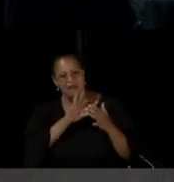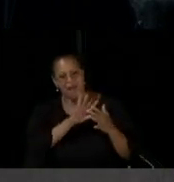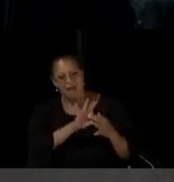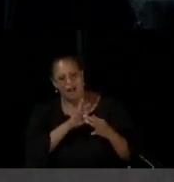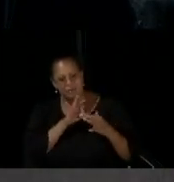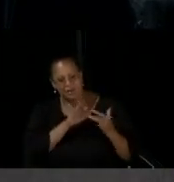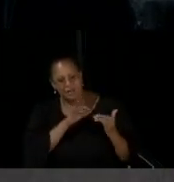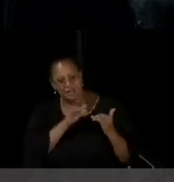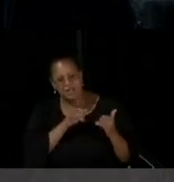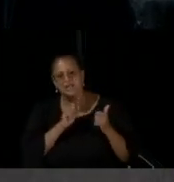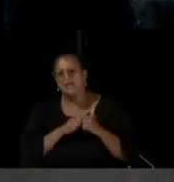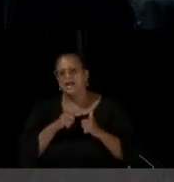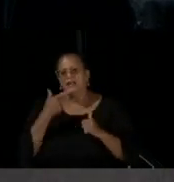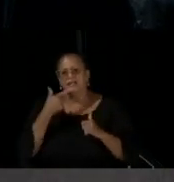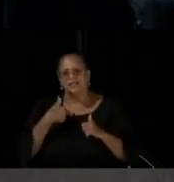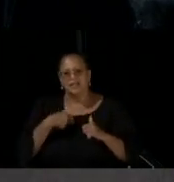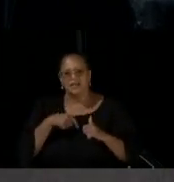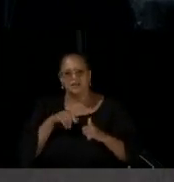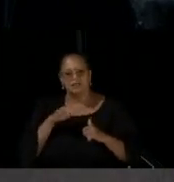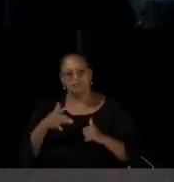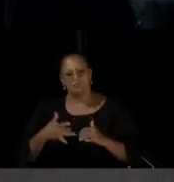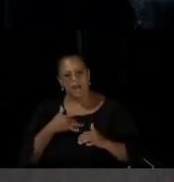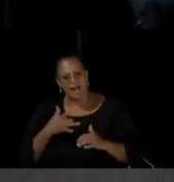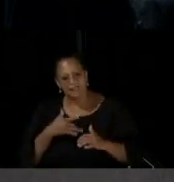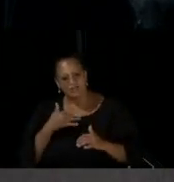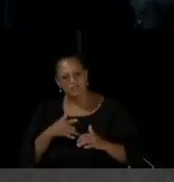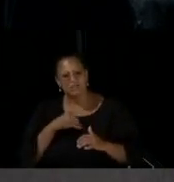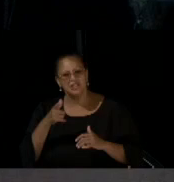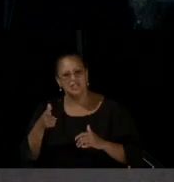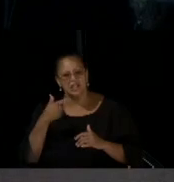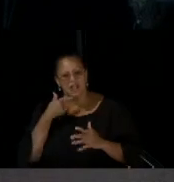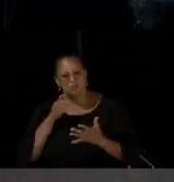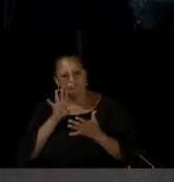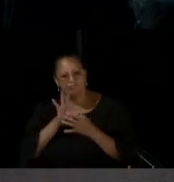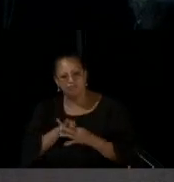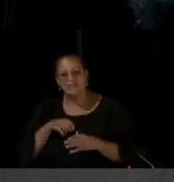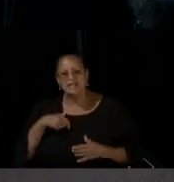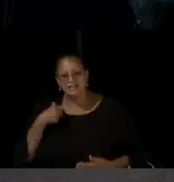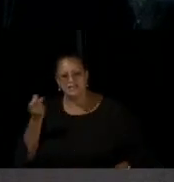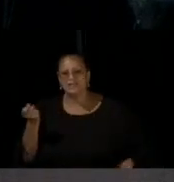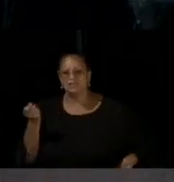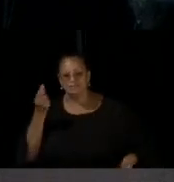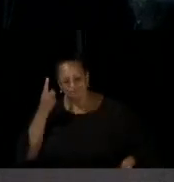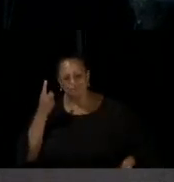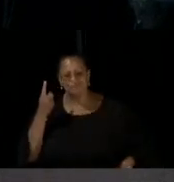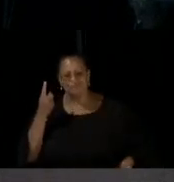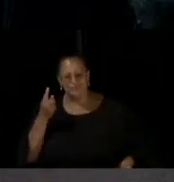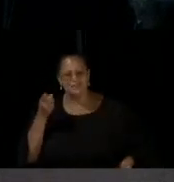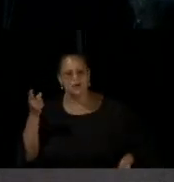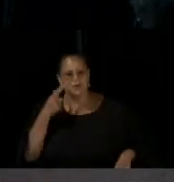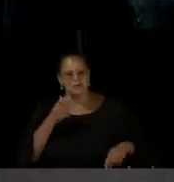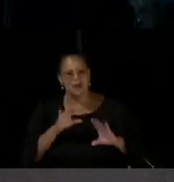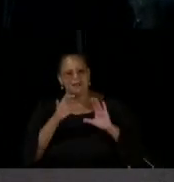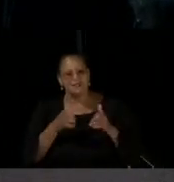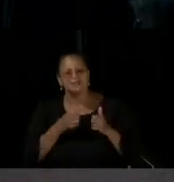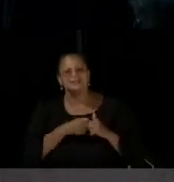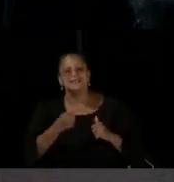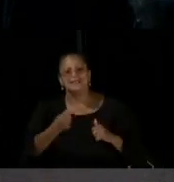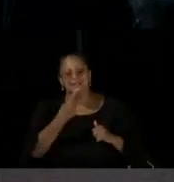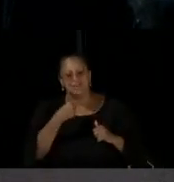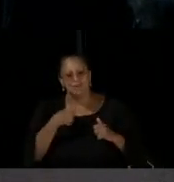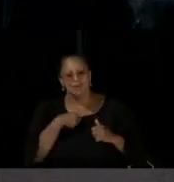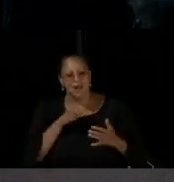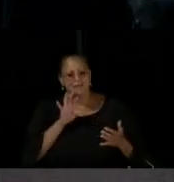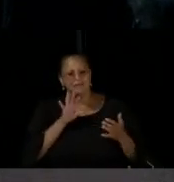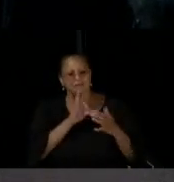and relatability to every class. He just gets it, one of my classmates said to me recently, reflecting on the connection he